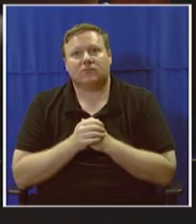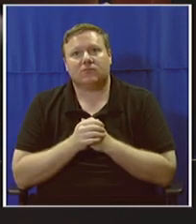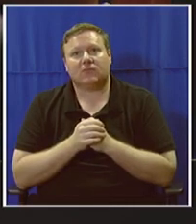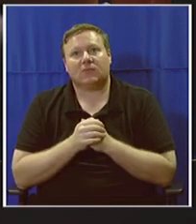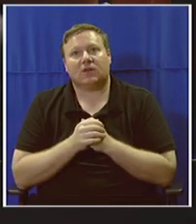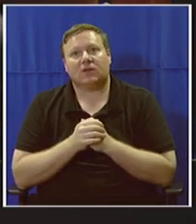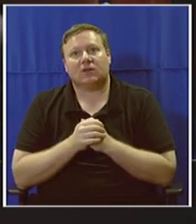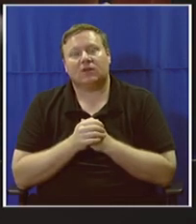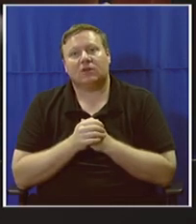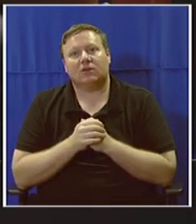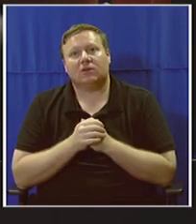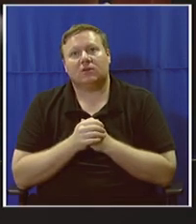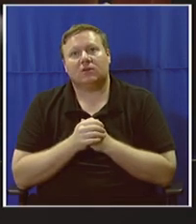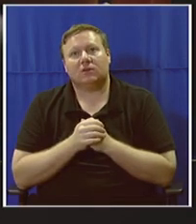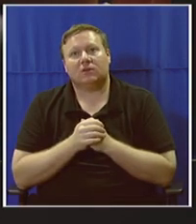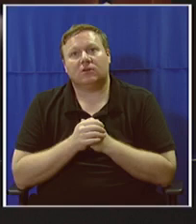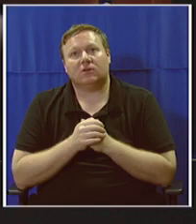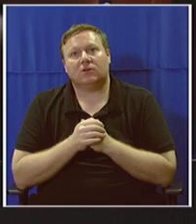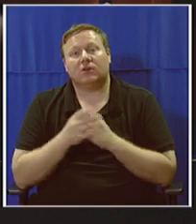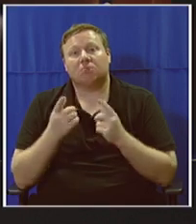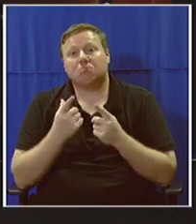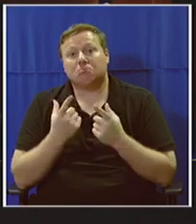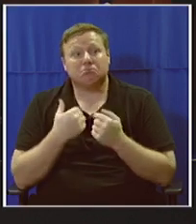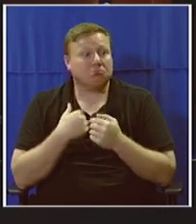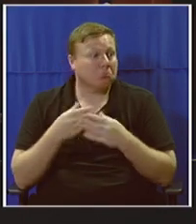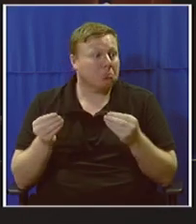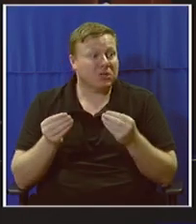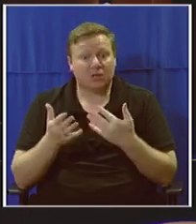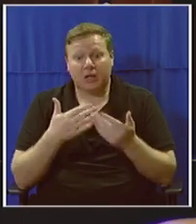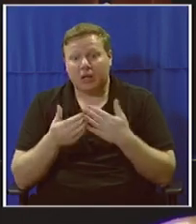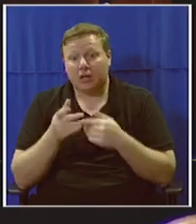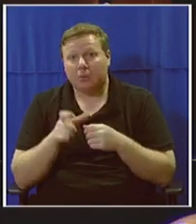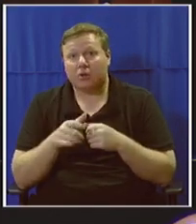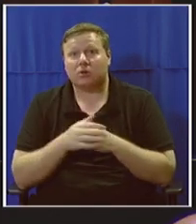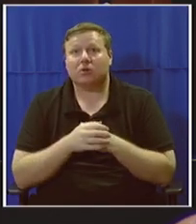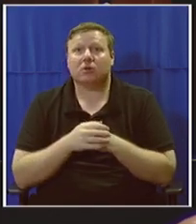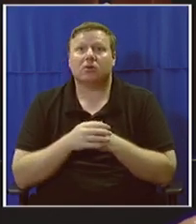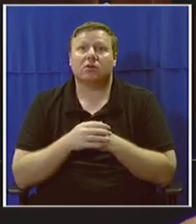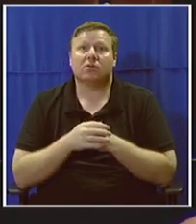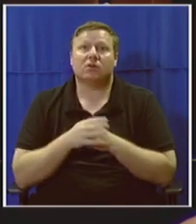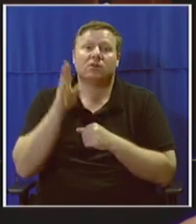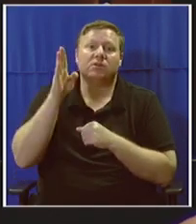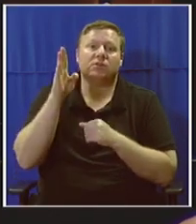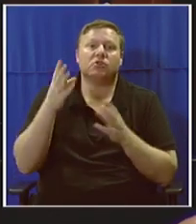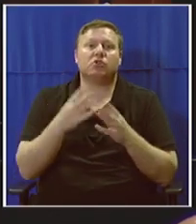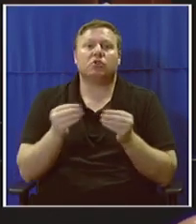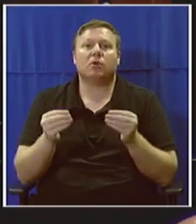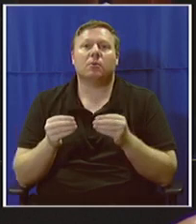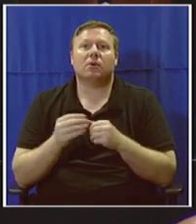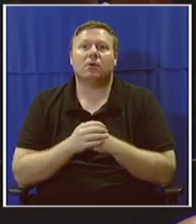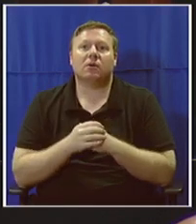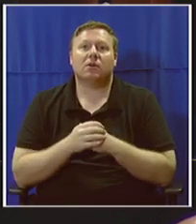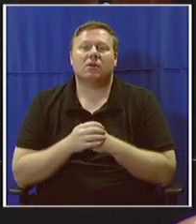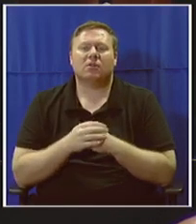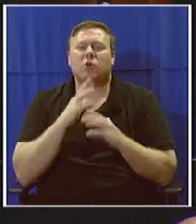slot. Did I miss anybody? Chairperson, can we please stop because these responses are so